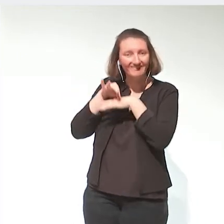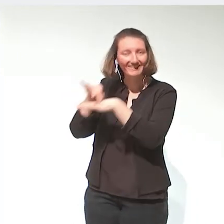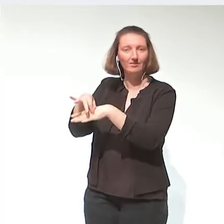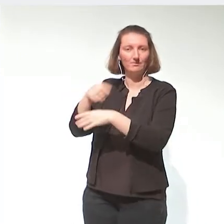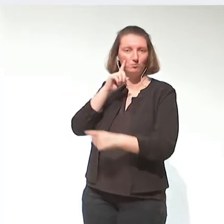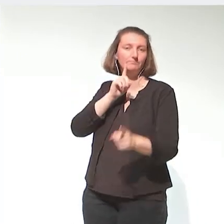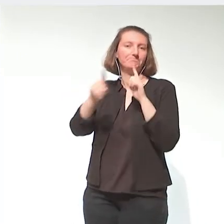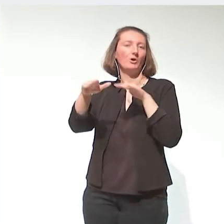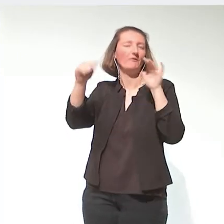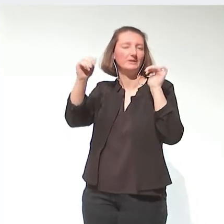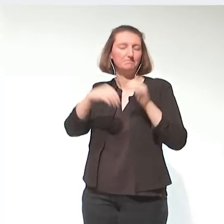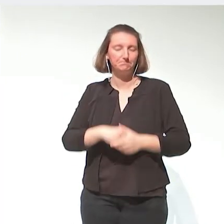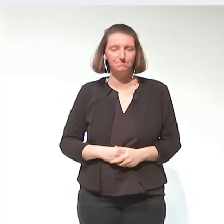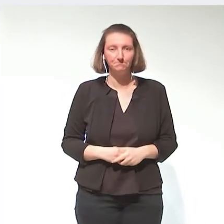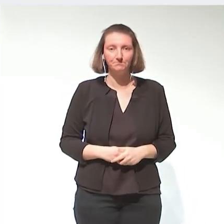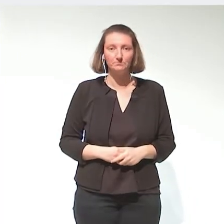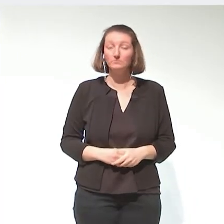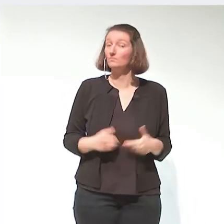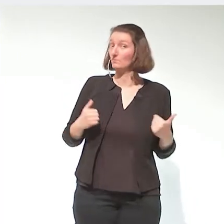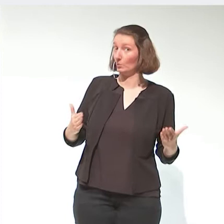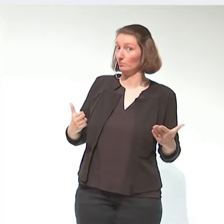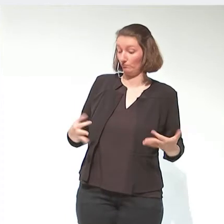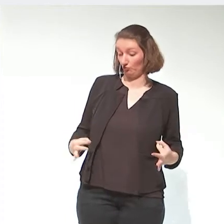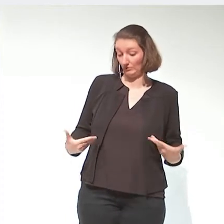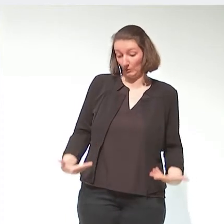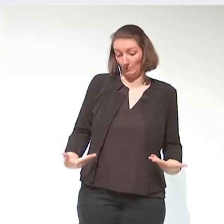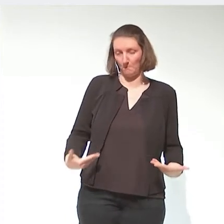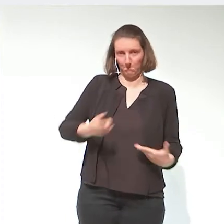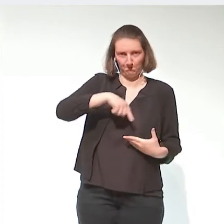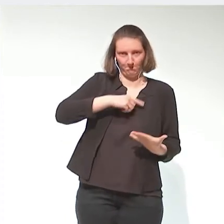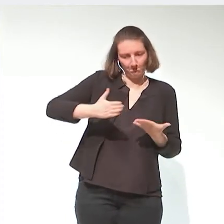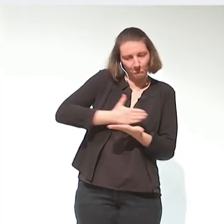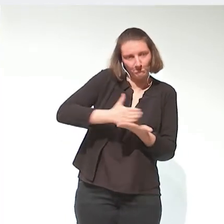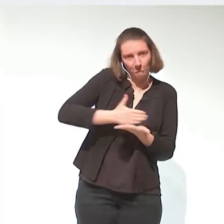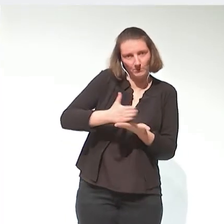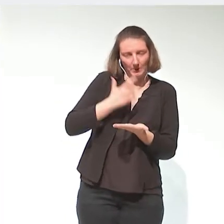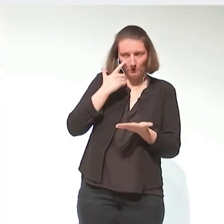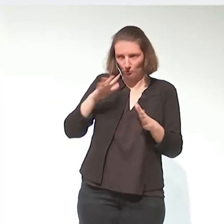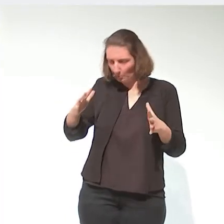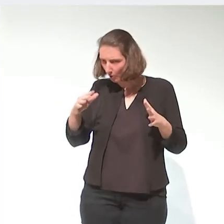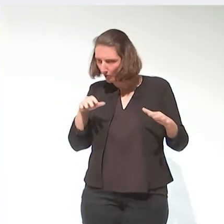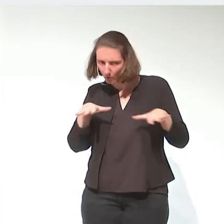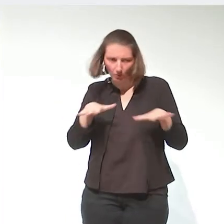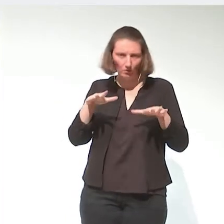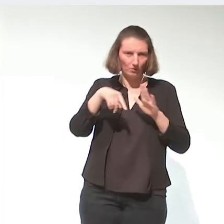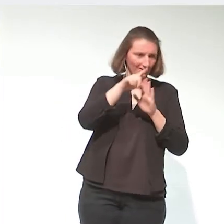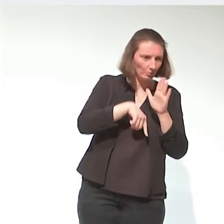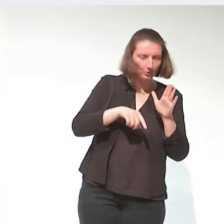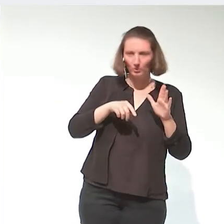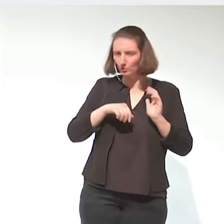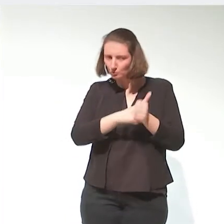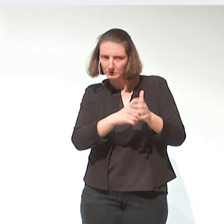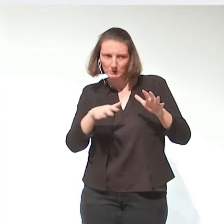the guidelines, for information accessibility, and we are really looking to different practices that countries